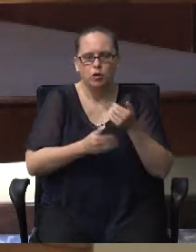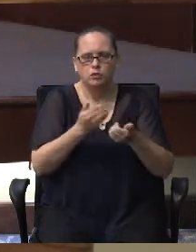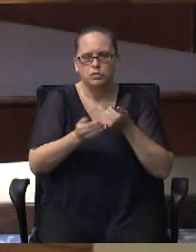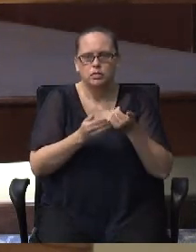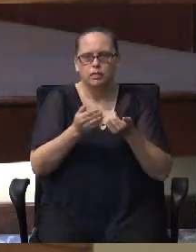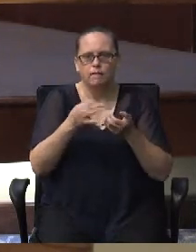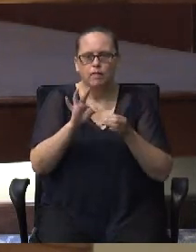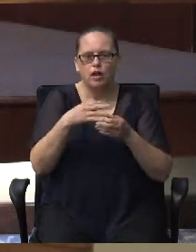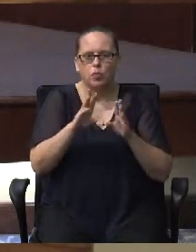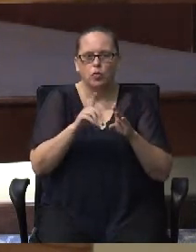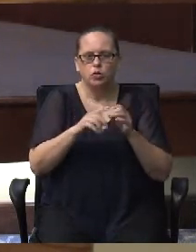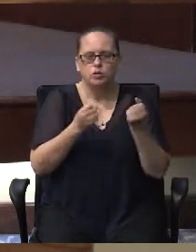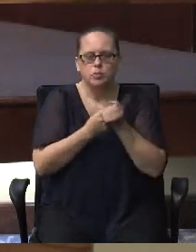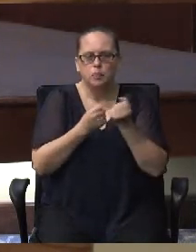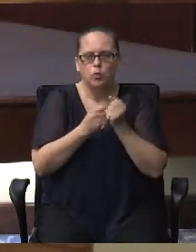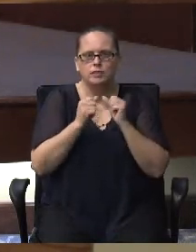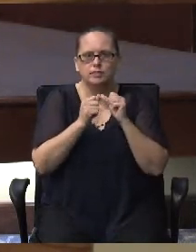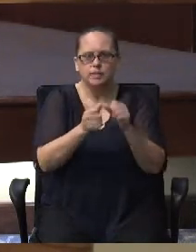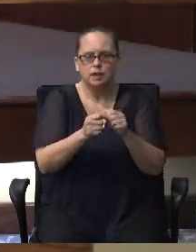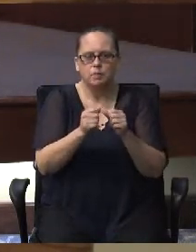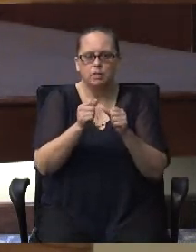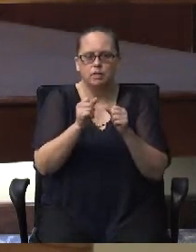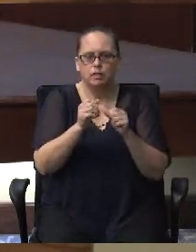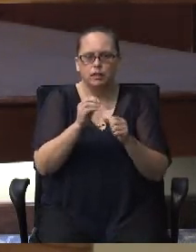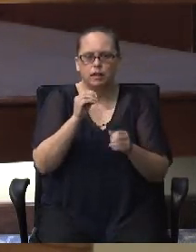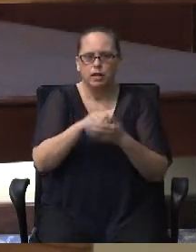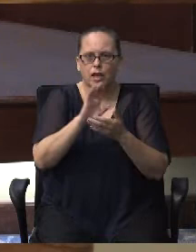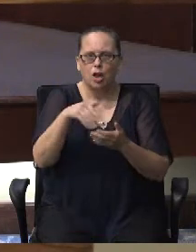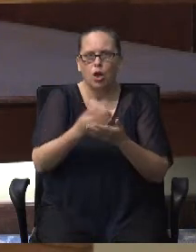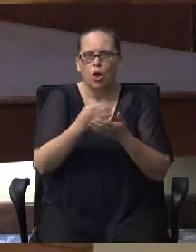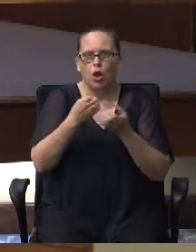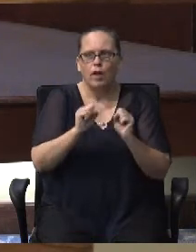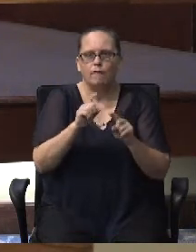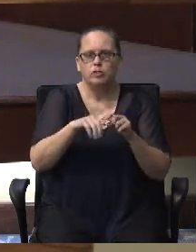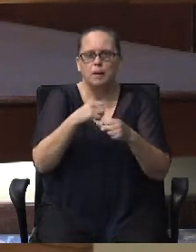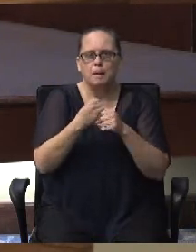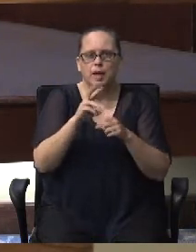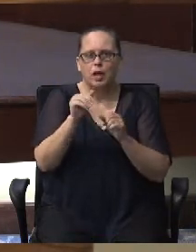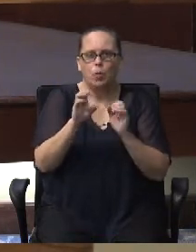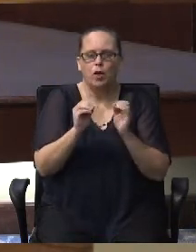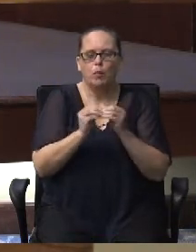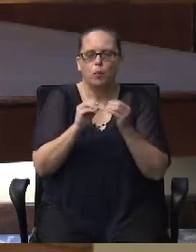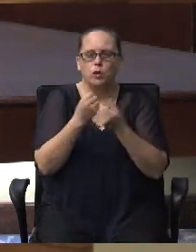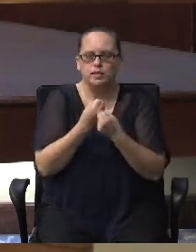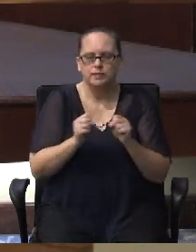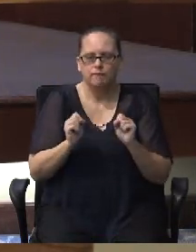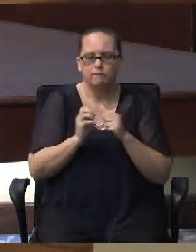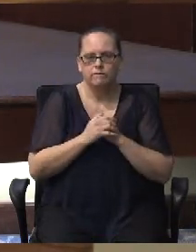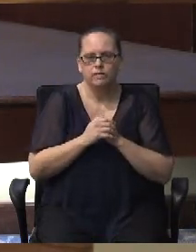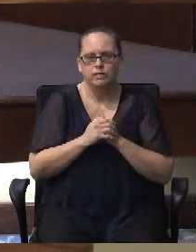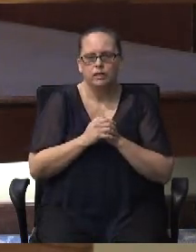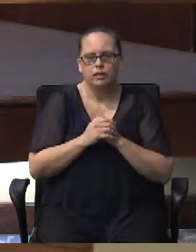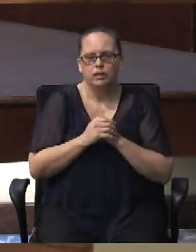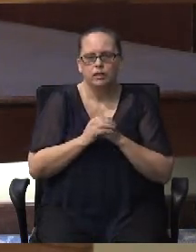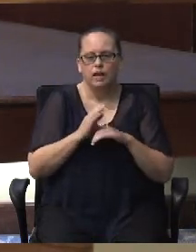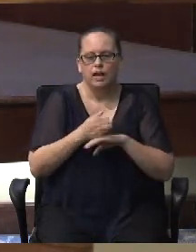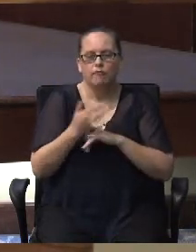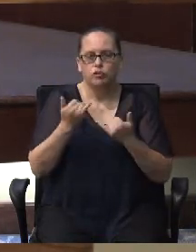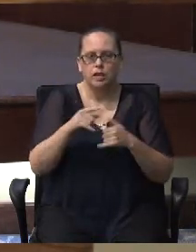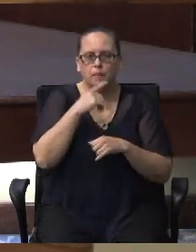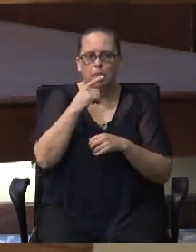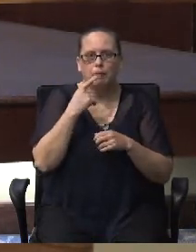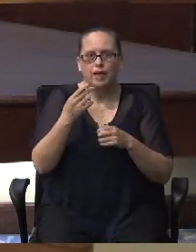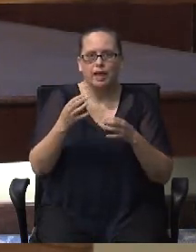find ways to support sustainability and all in an effort to make Waco a safe and resilient city. After today's public hearing